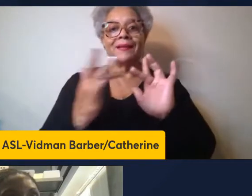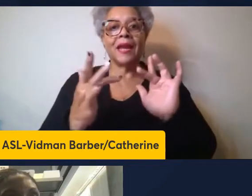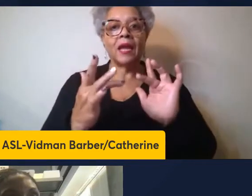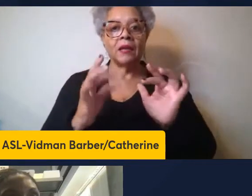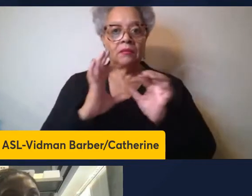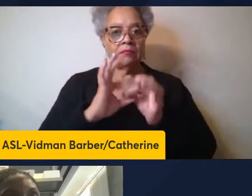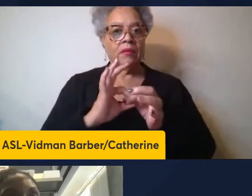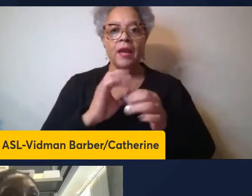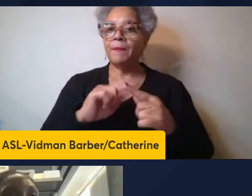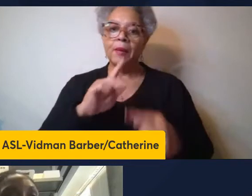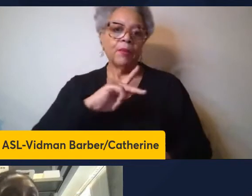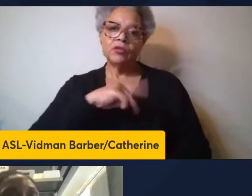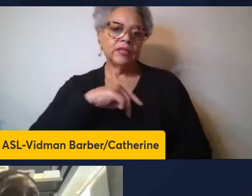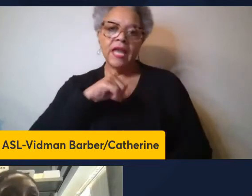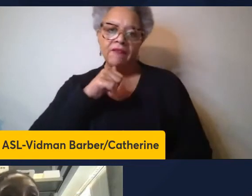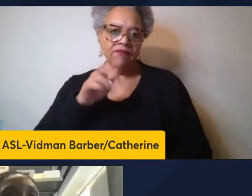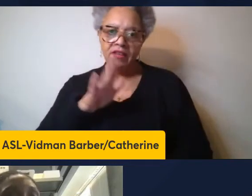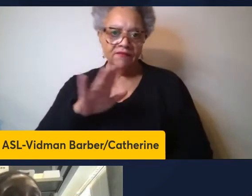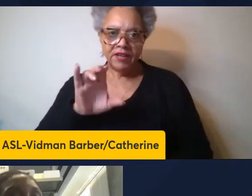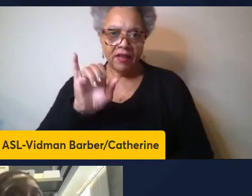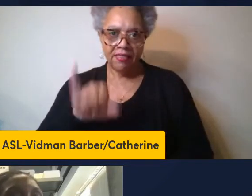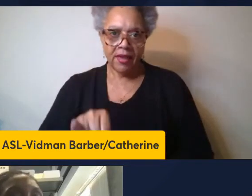that.